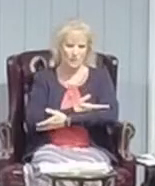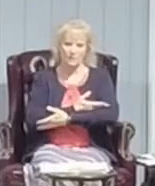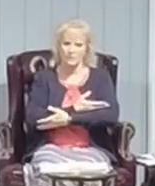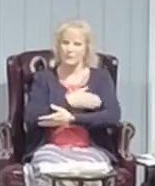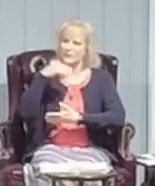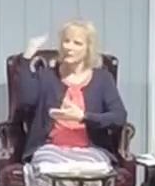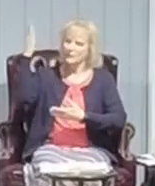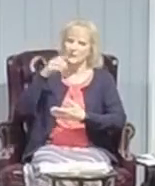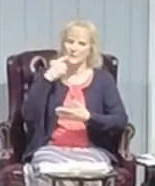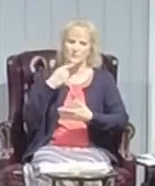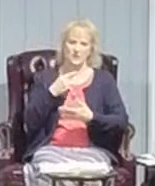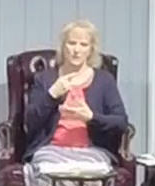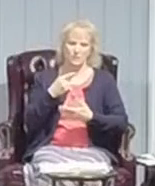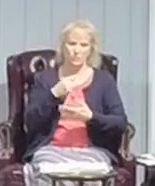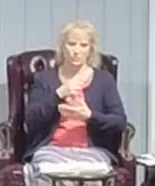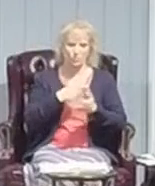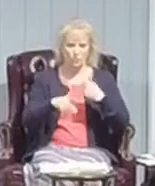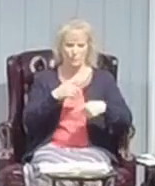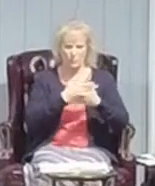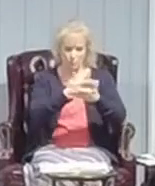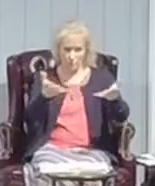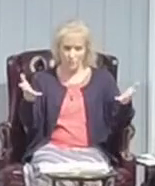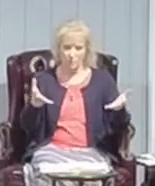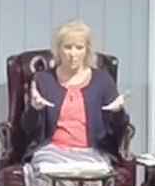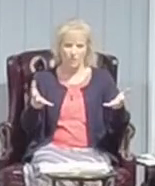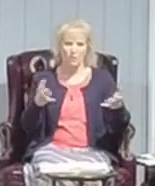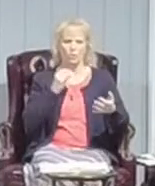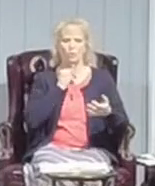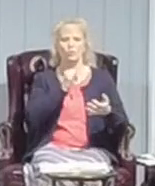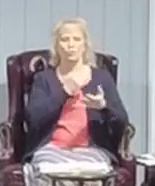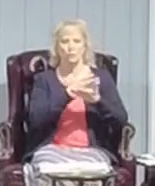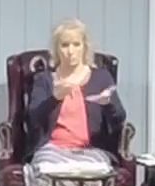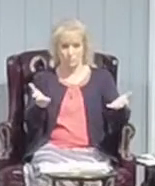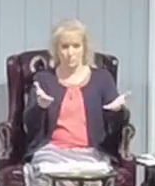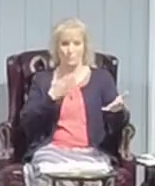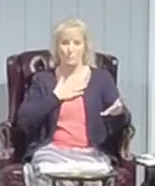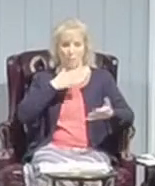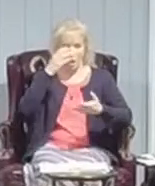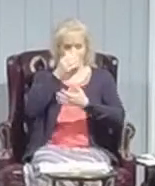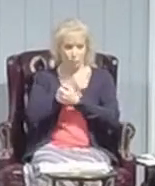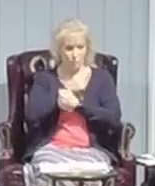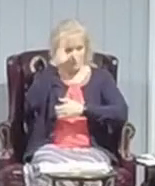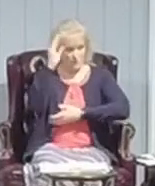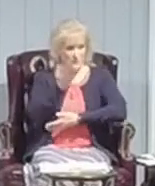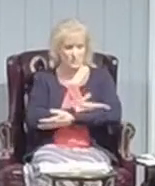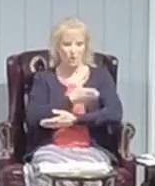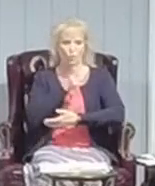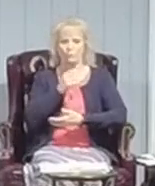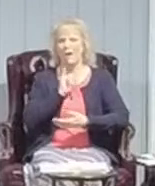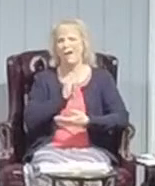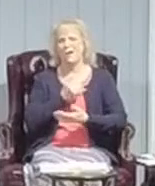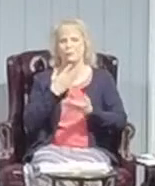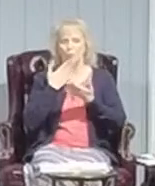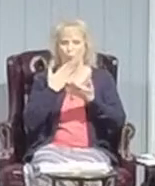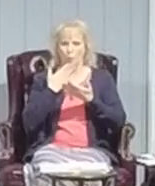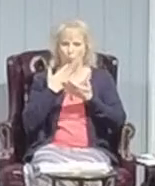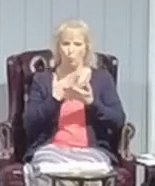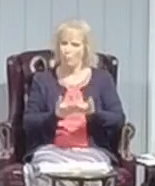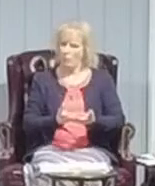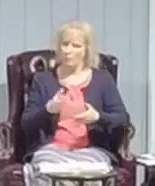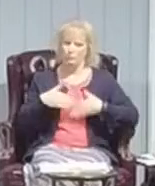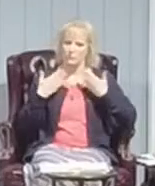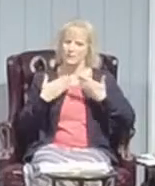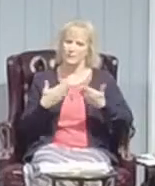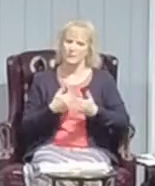there, This is my beloved Son, in whom I am well pleased.